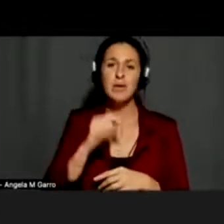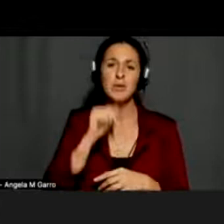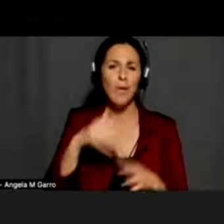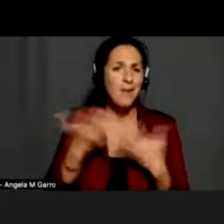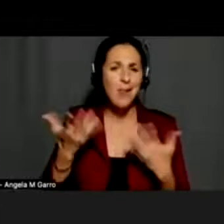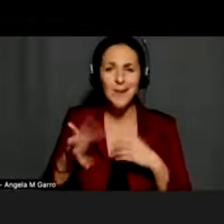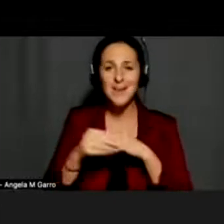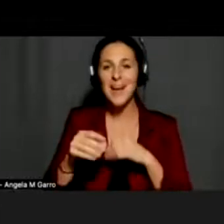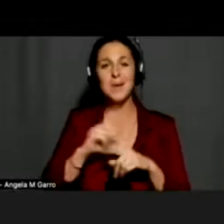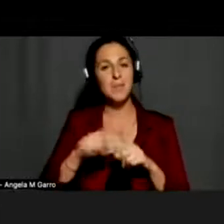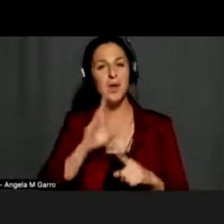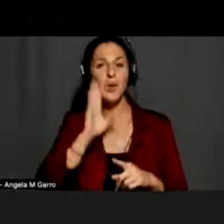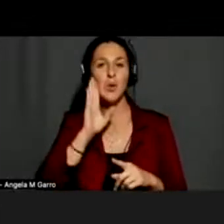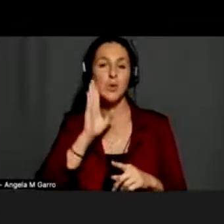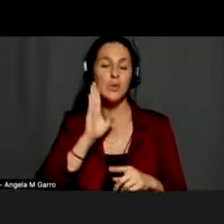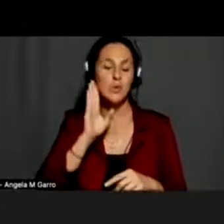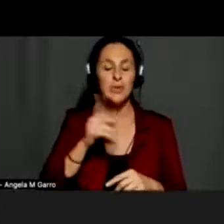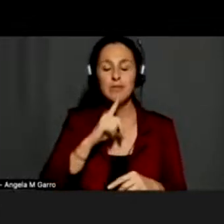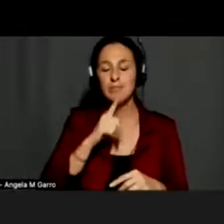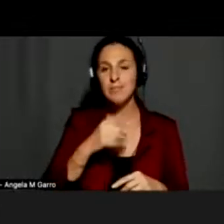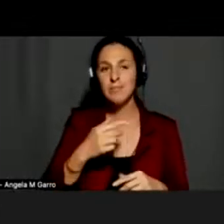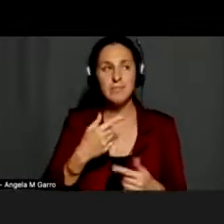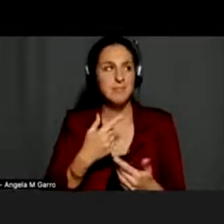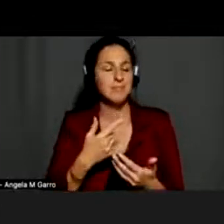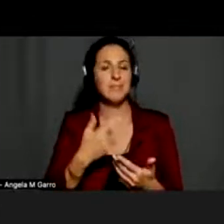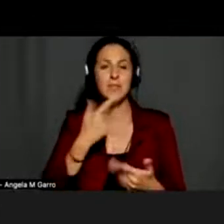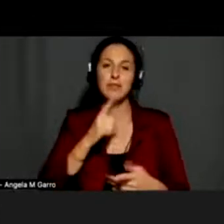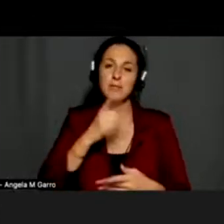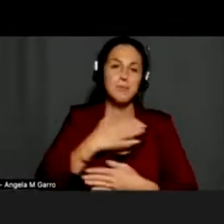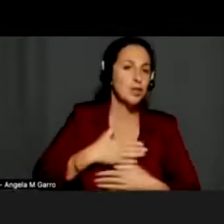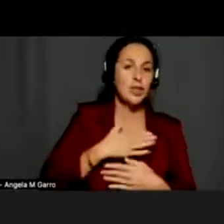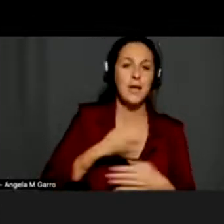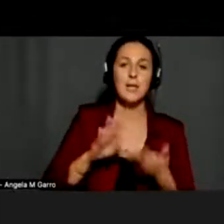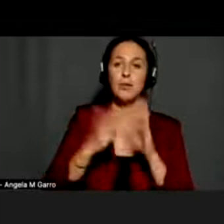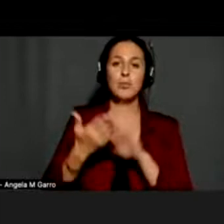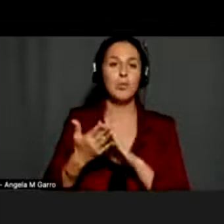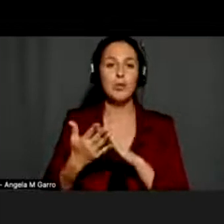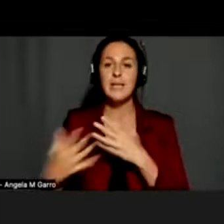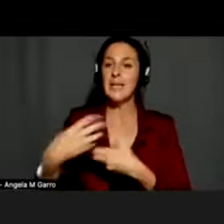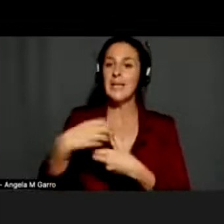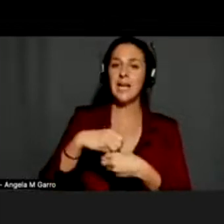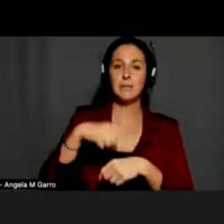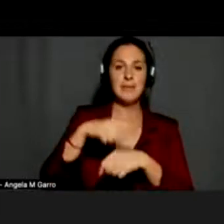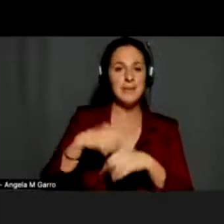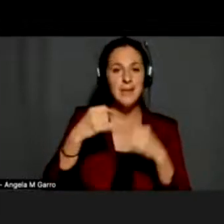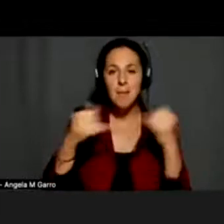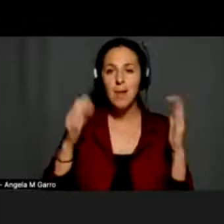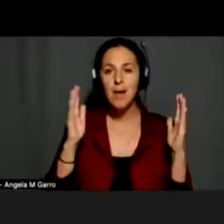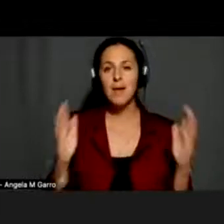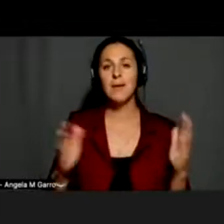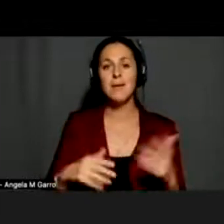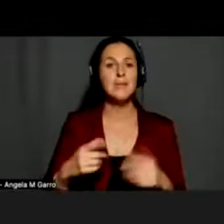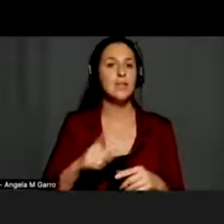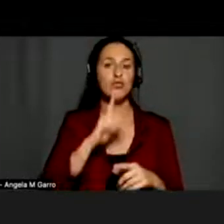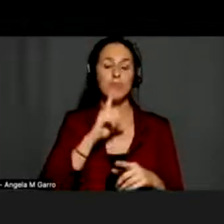appreciate the community engagement timeline. I think that's very clear, and that is a lot